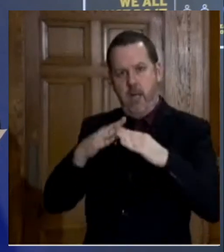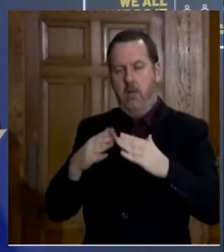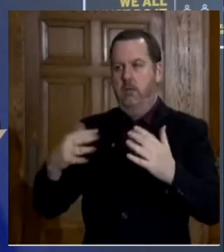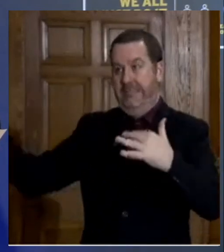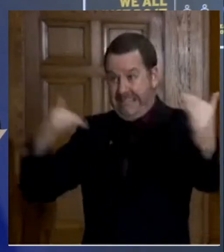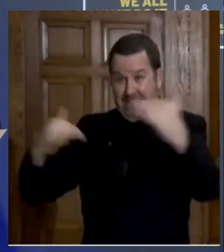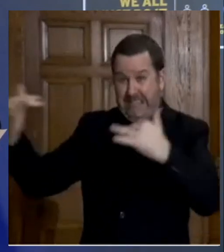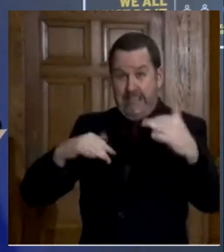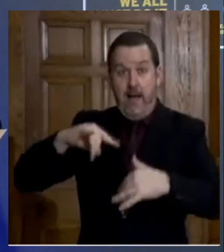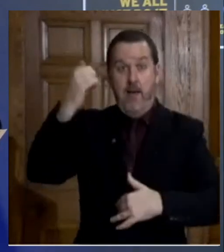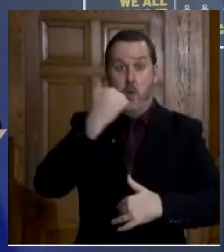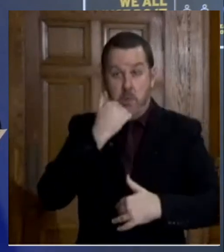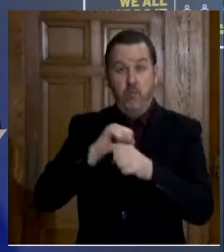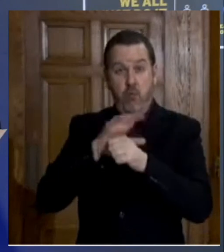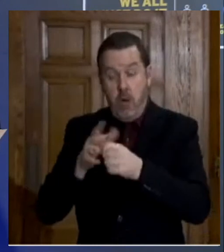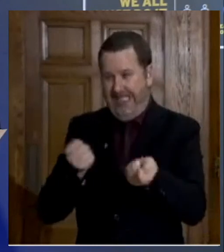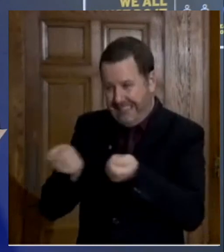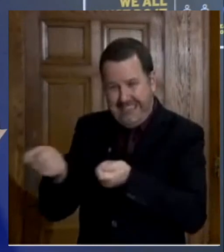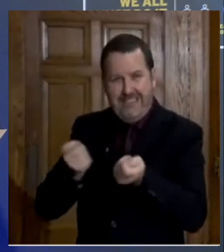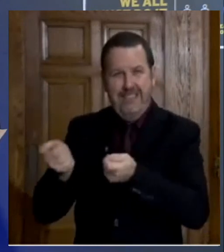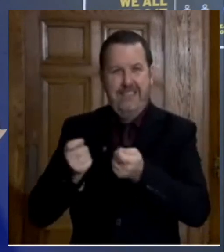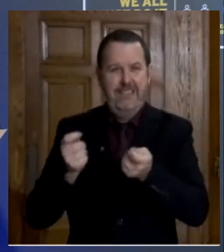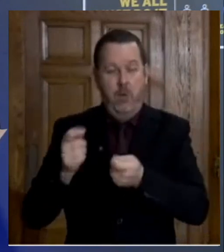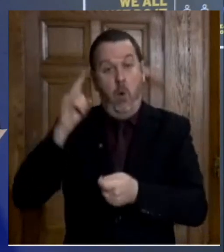numbers of patients, which we're prepared for, but we hope don't come.